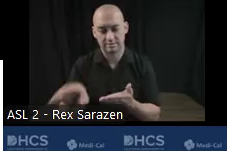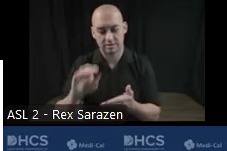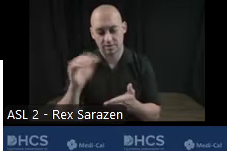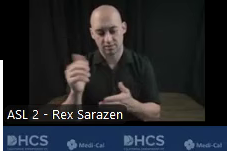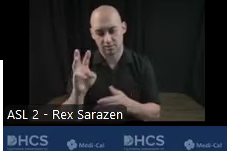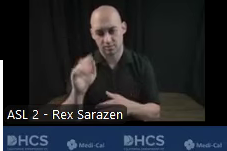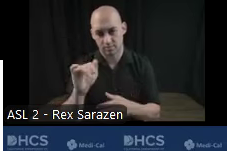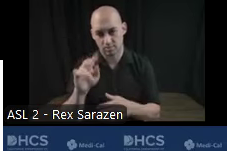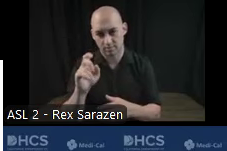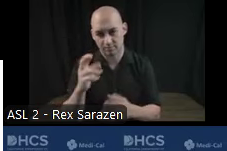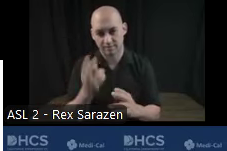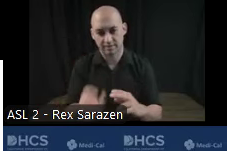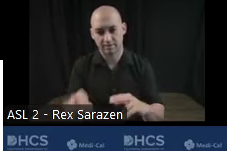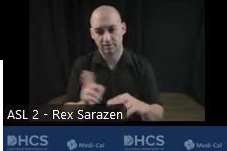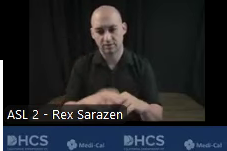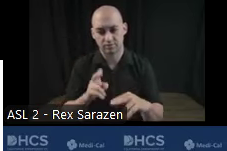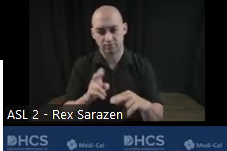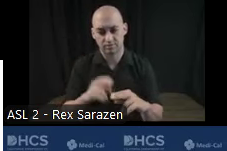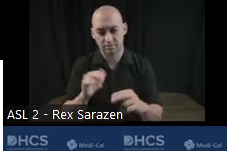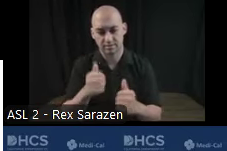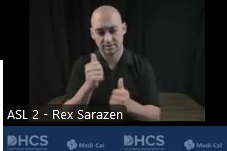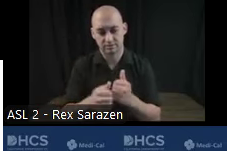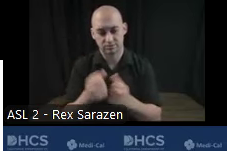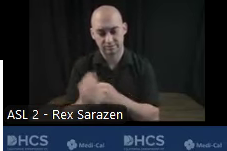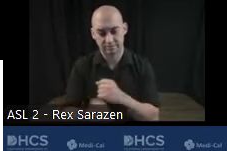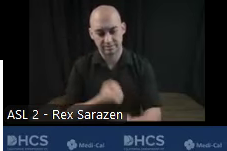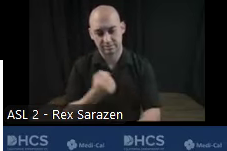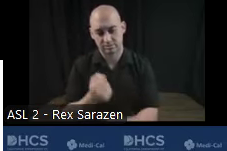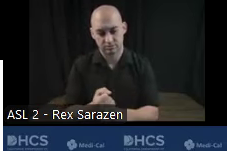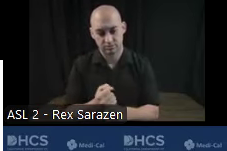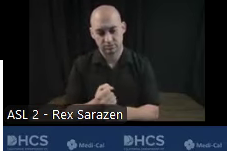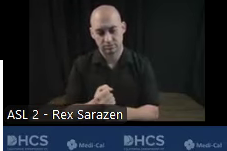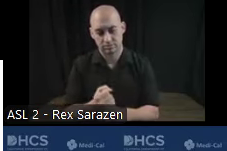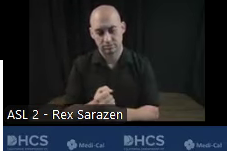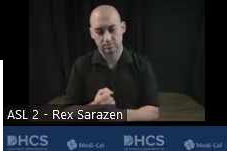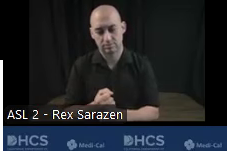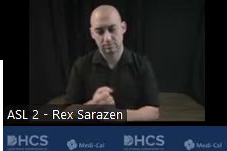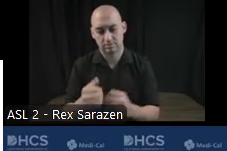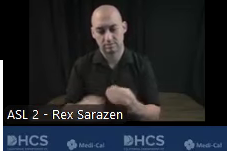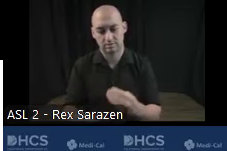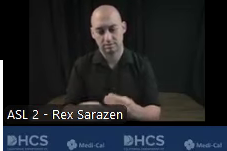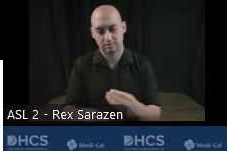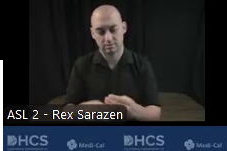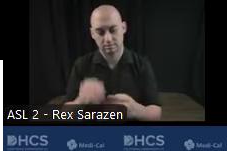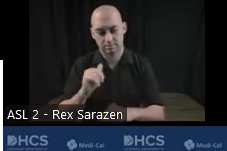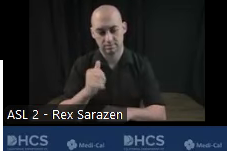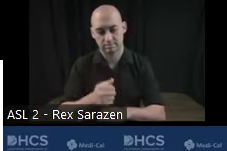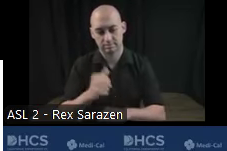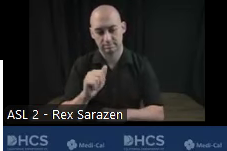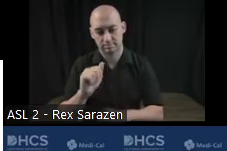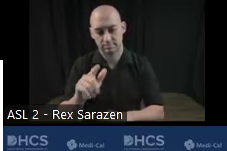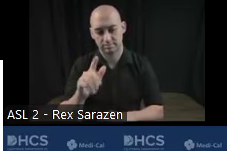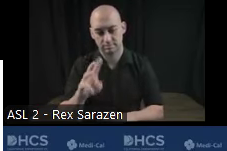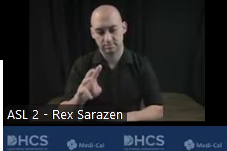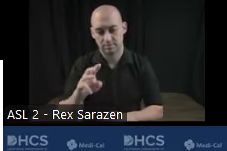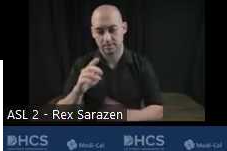to increase waiver slots each year, concurrent with each waiver year term. In addition, we implemented the ALW policy letter